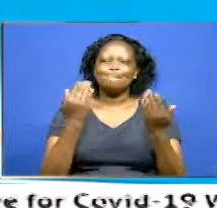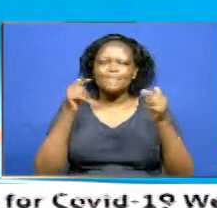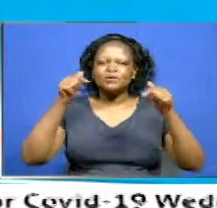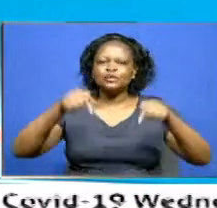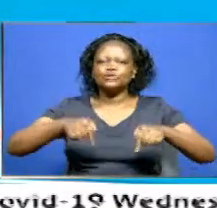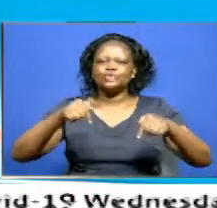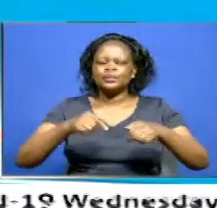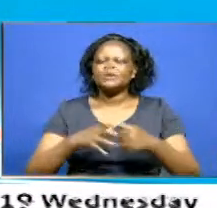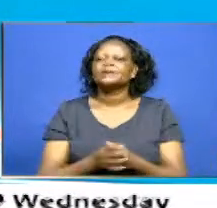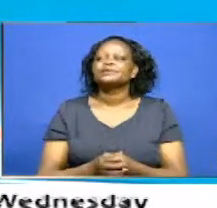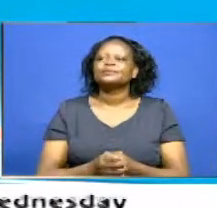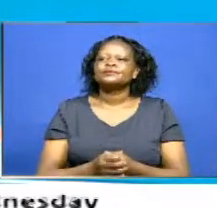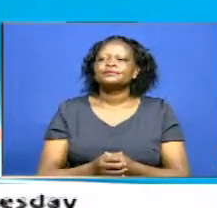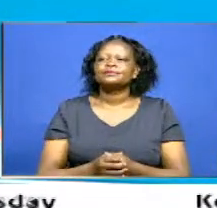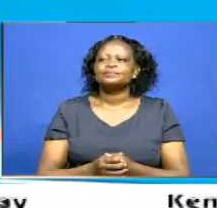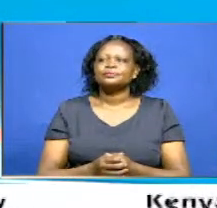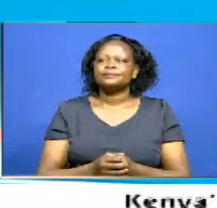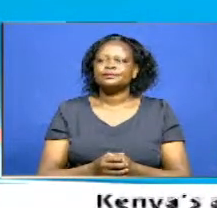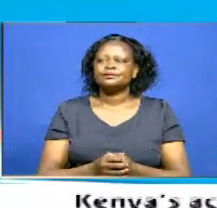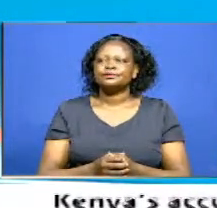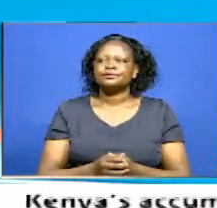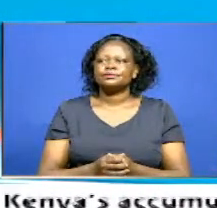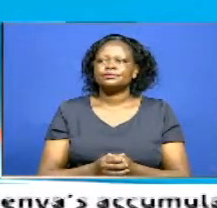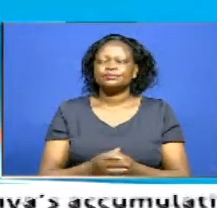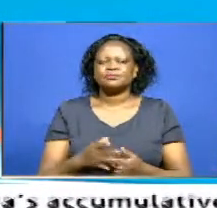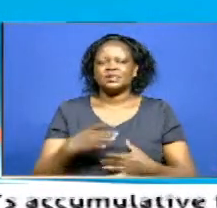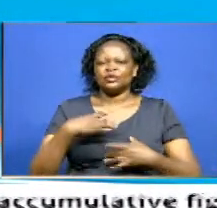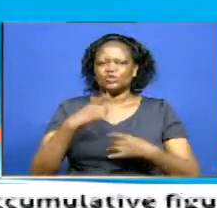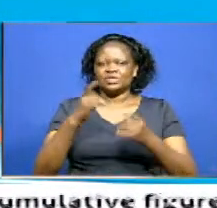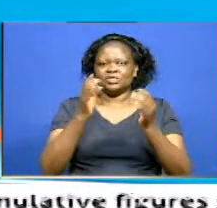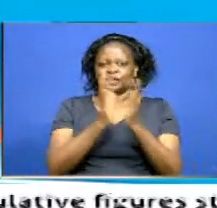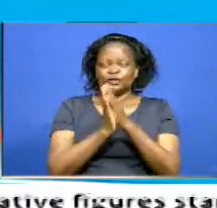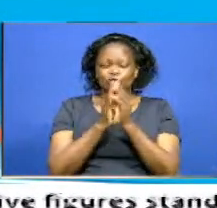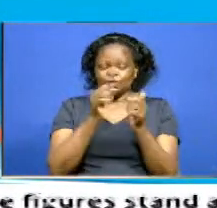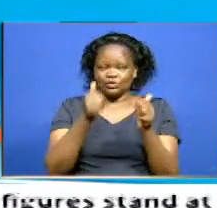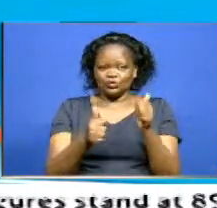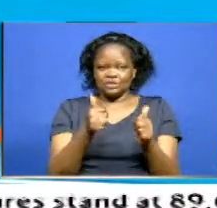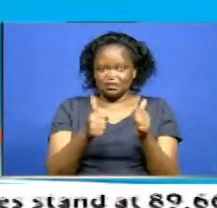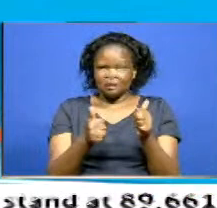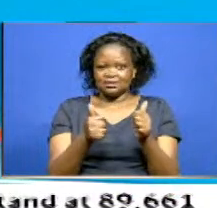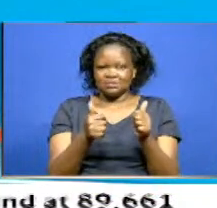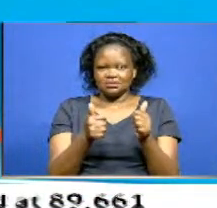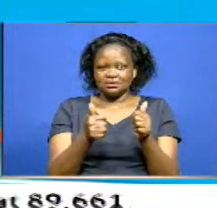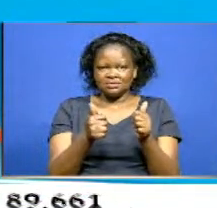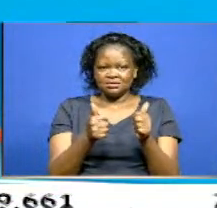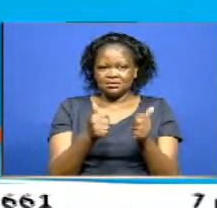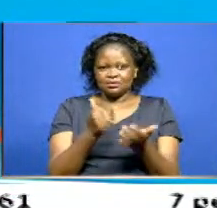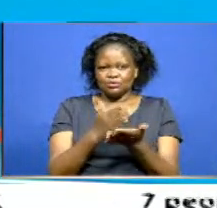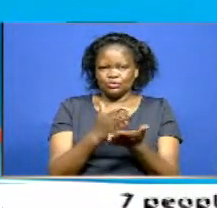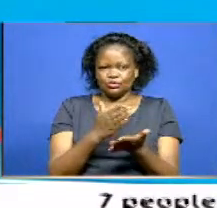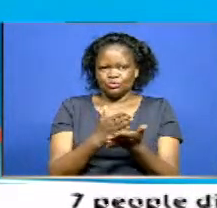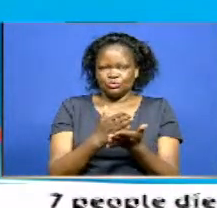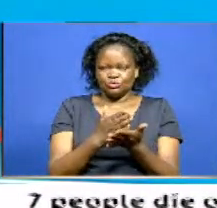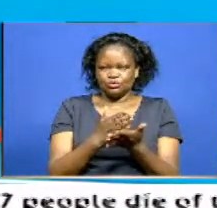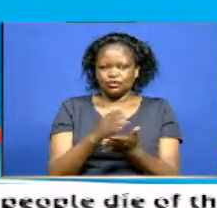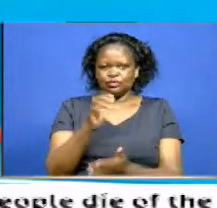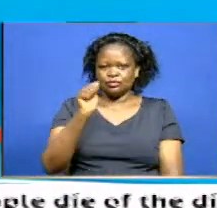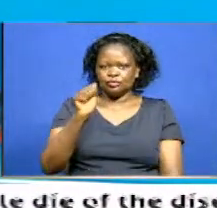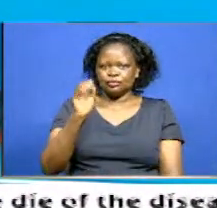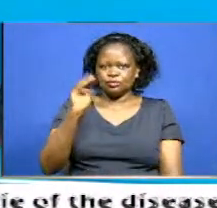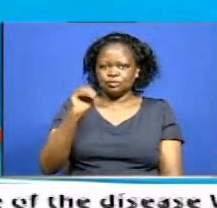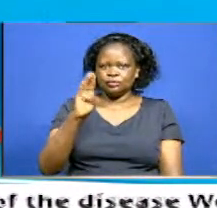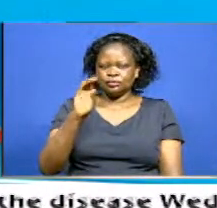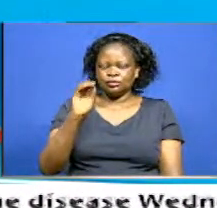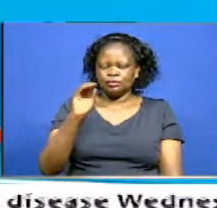today. And a very interesting one is the relaunch of Amboseli National Park.